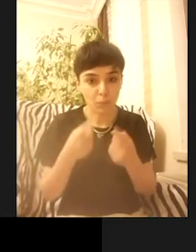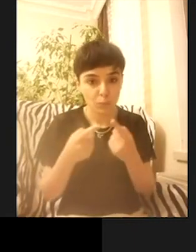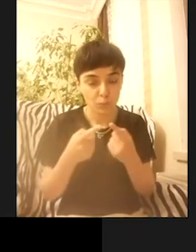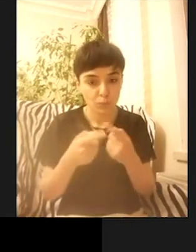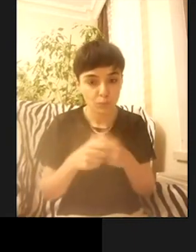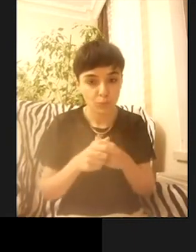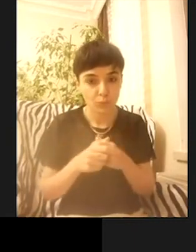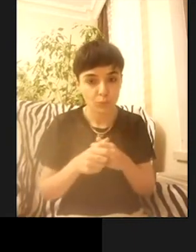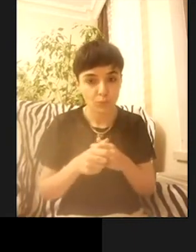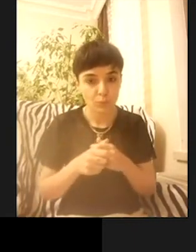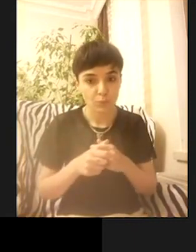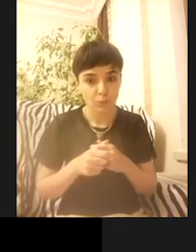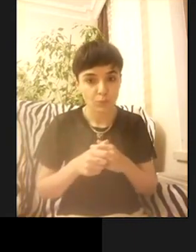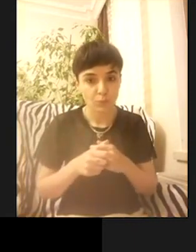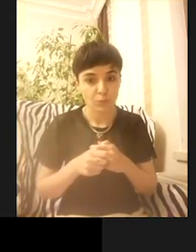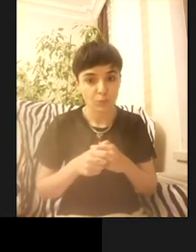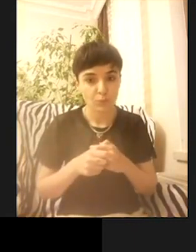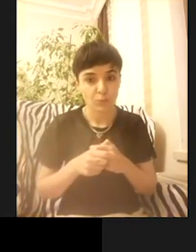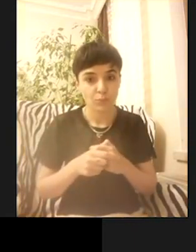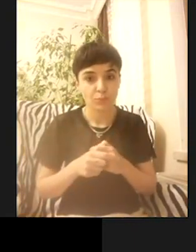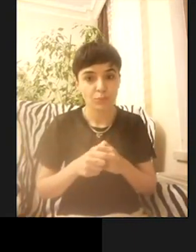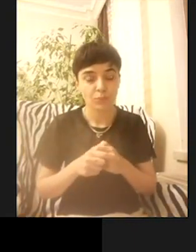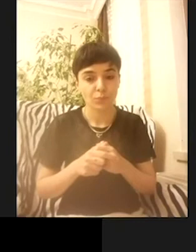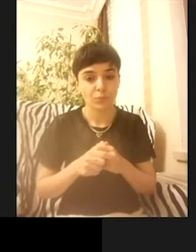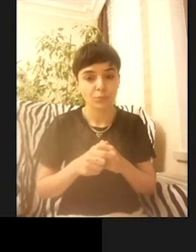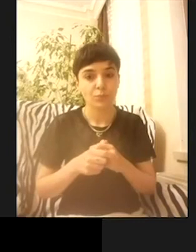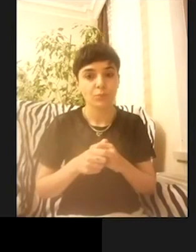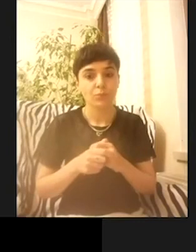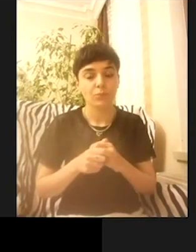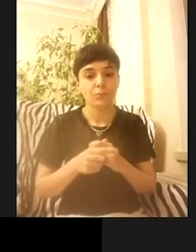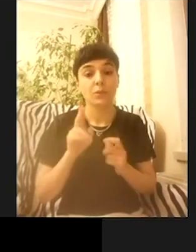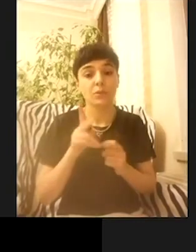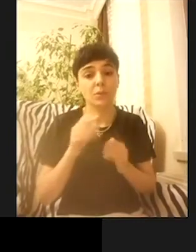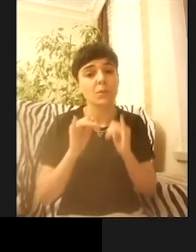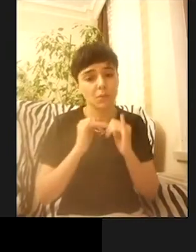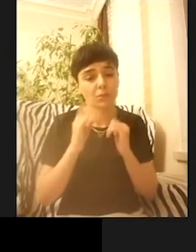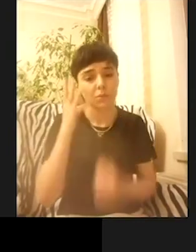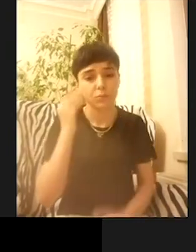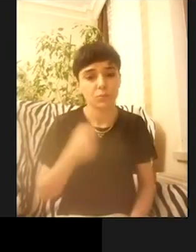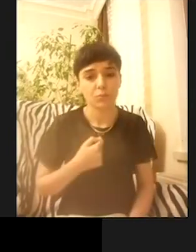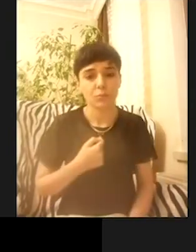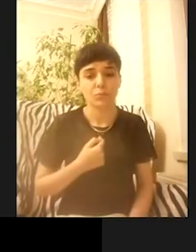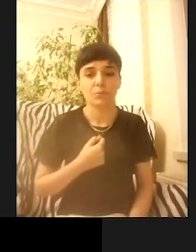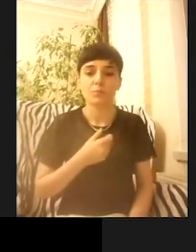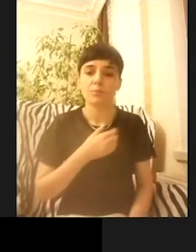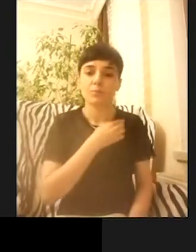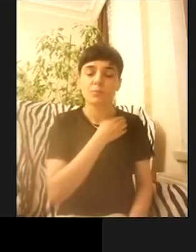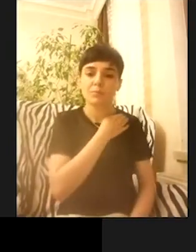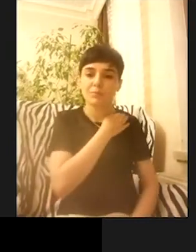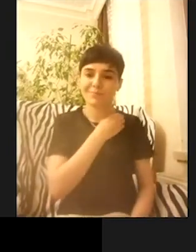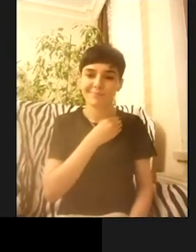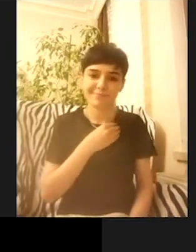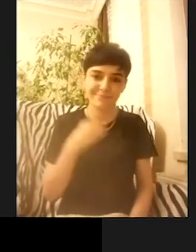criticism, right? Yes. So how, and not to put the burden on you, but how would you say that and